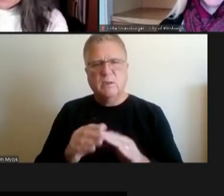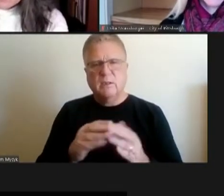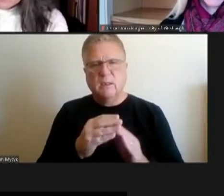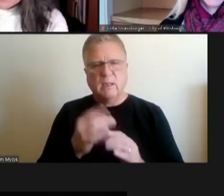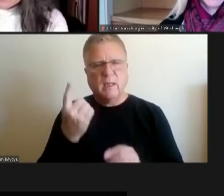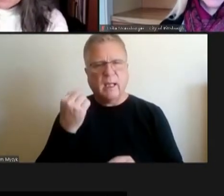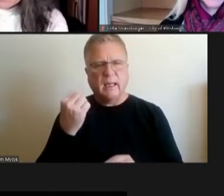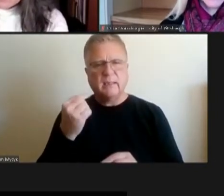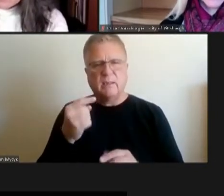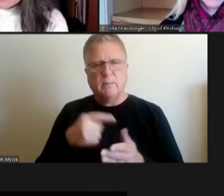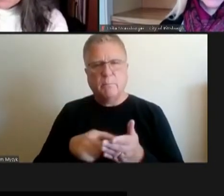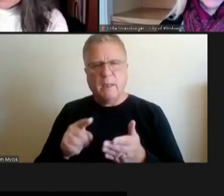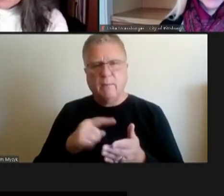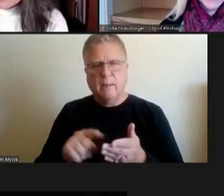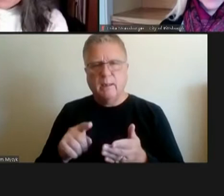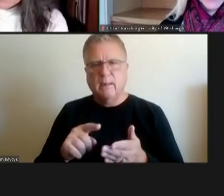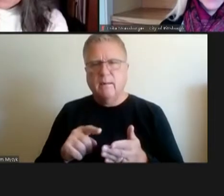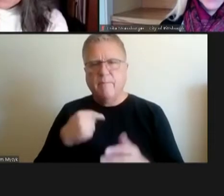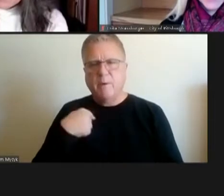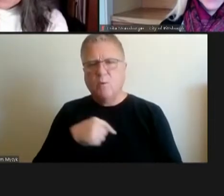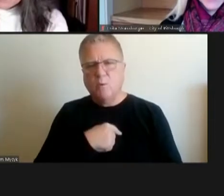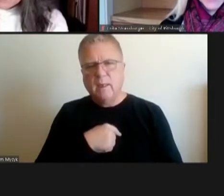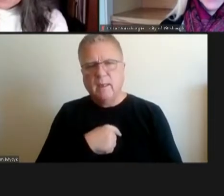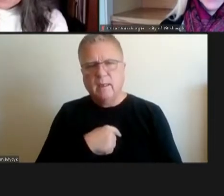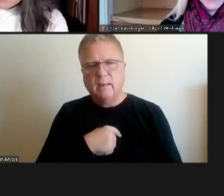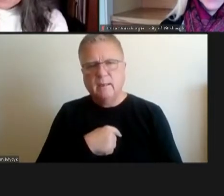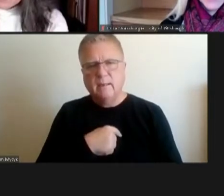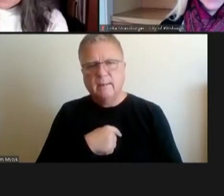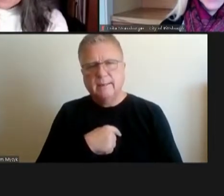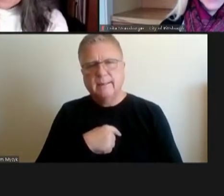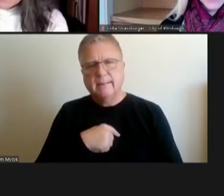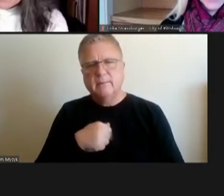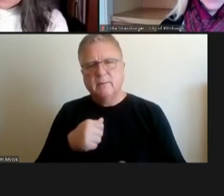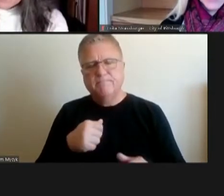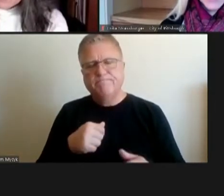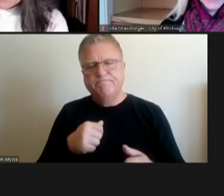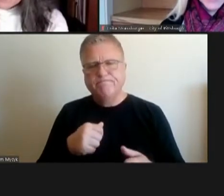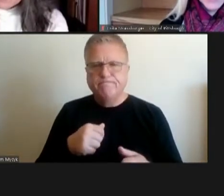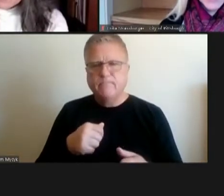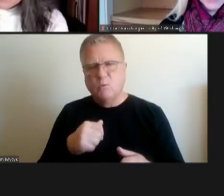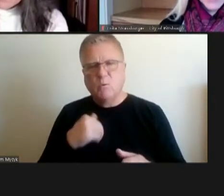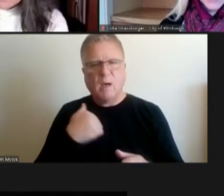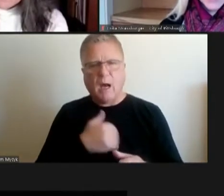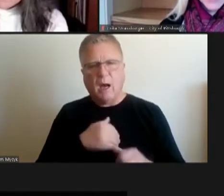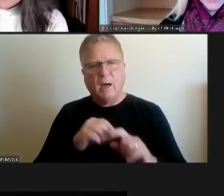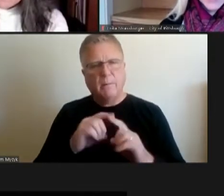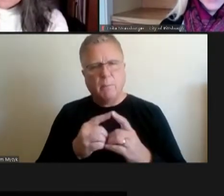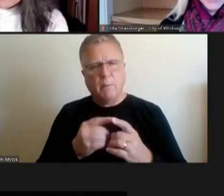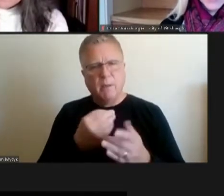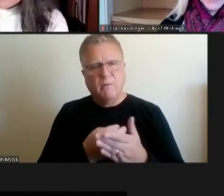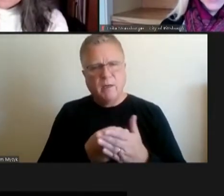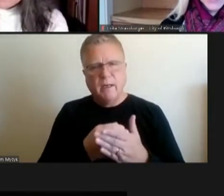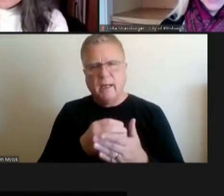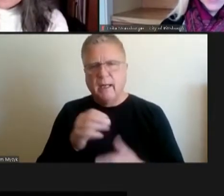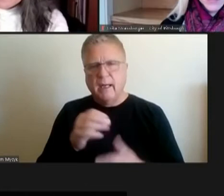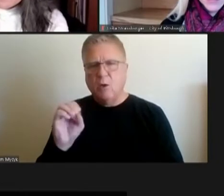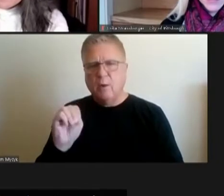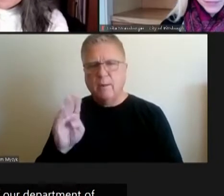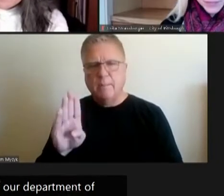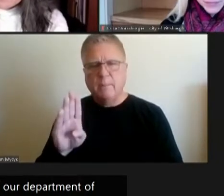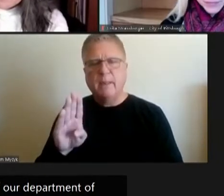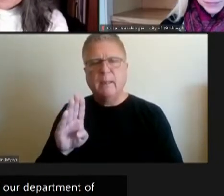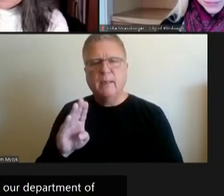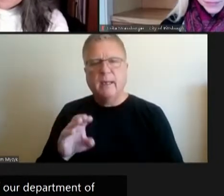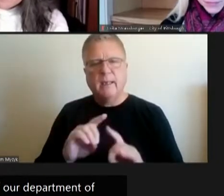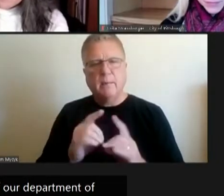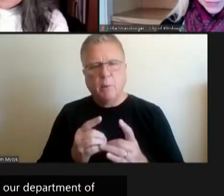payments, we go through the effort of our Department of Finance as well as the Office of Management and Budget and the Department